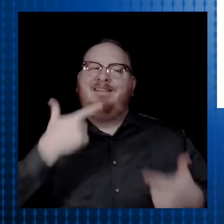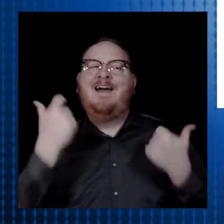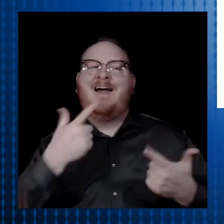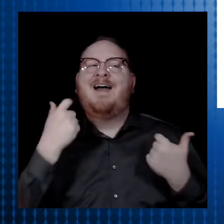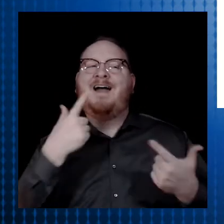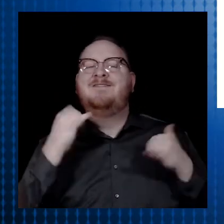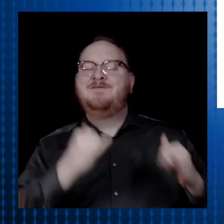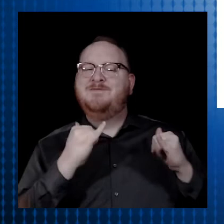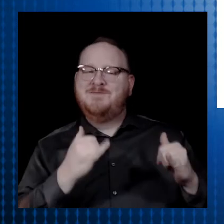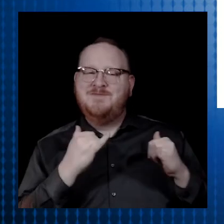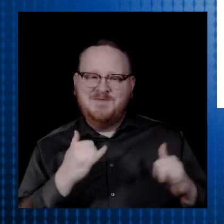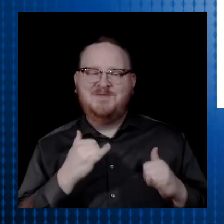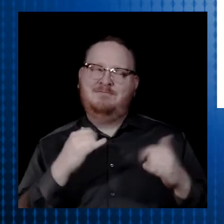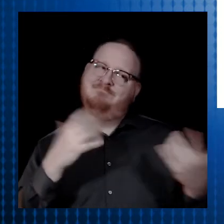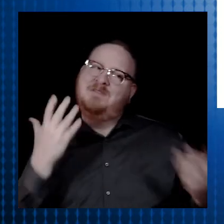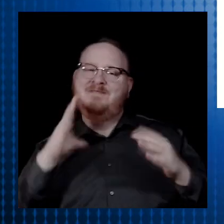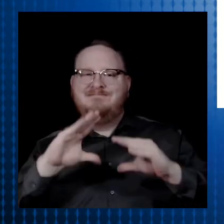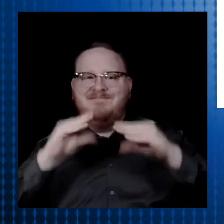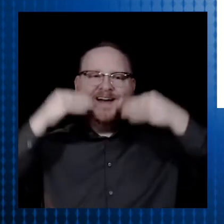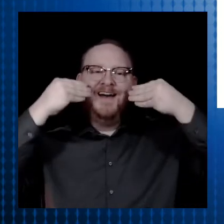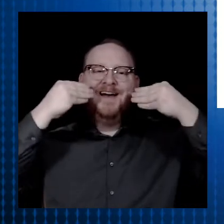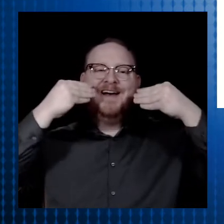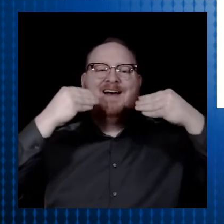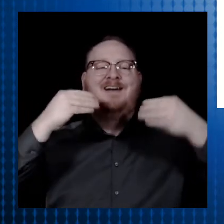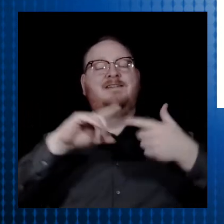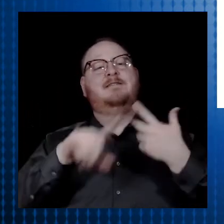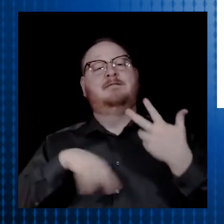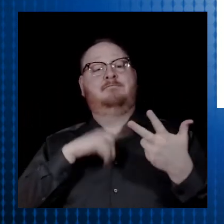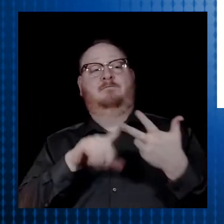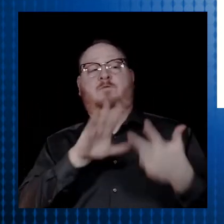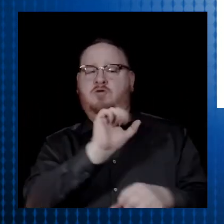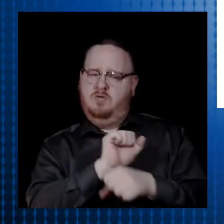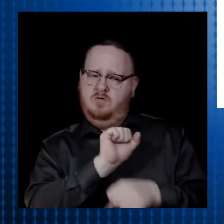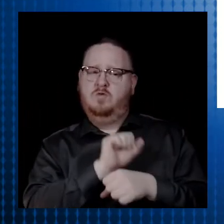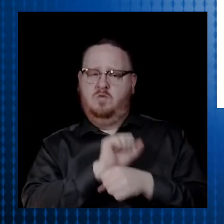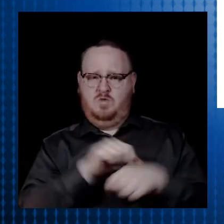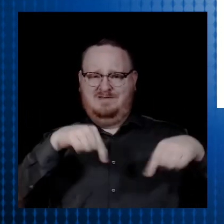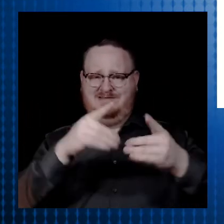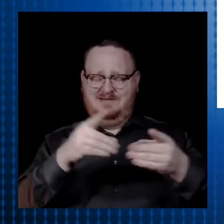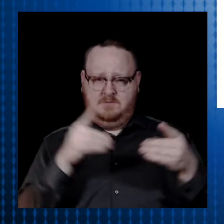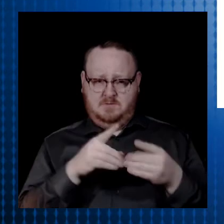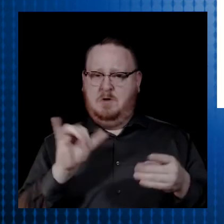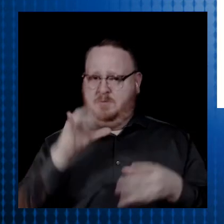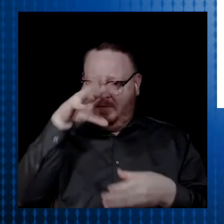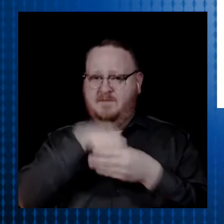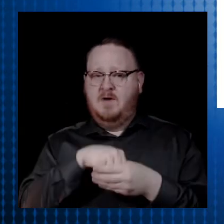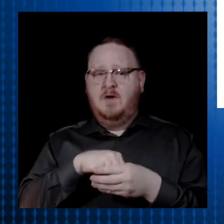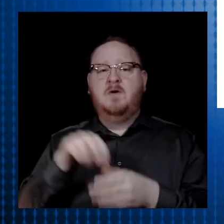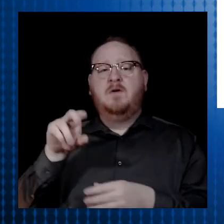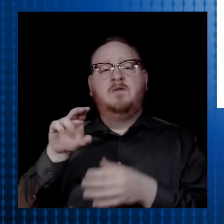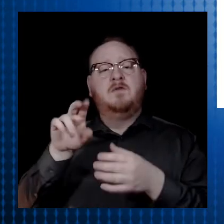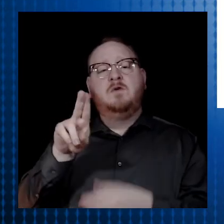or put on a big smile. In addition to her work in the district, she is involved with the United Teachers of